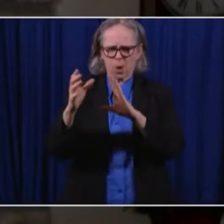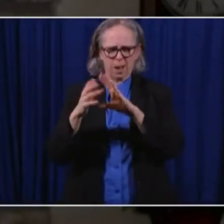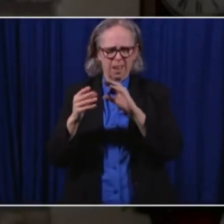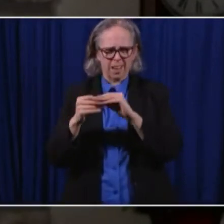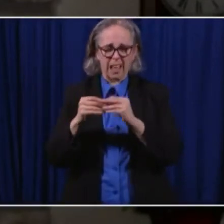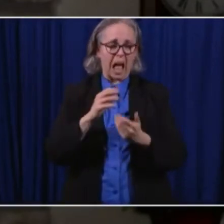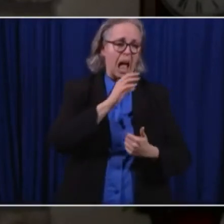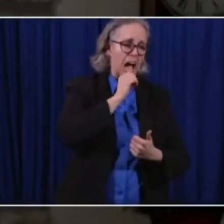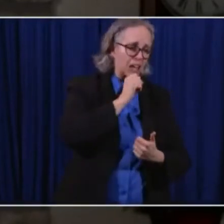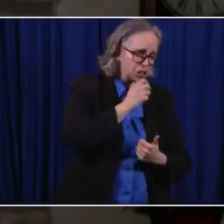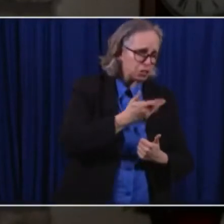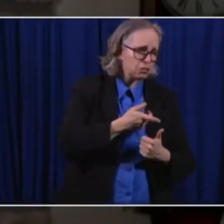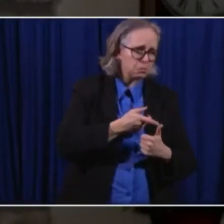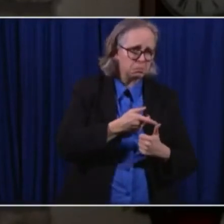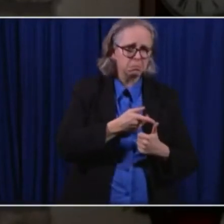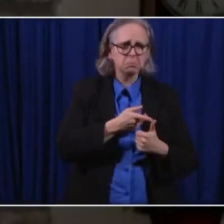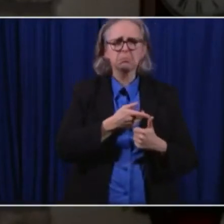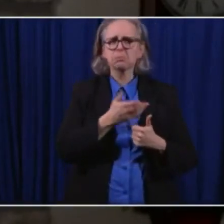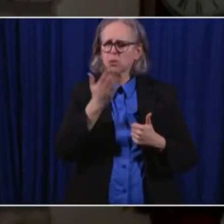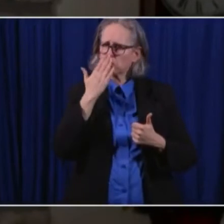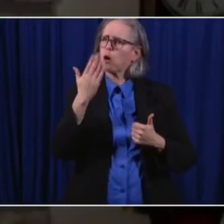a good indicator